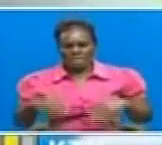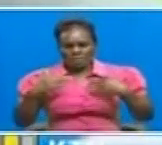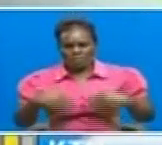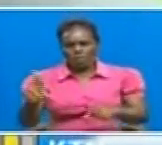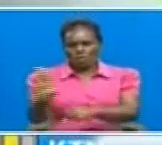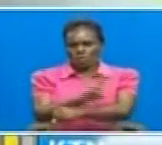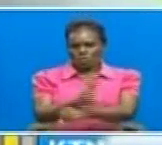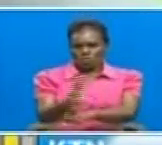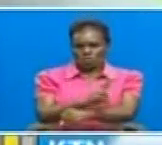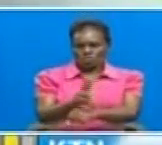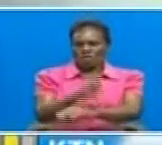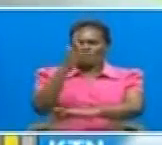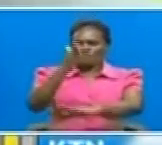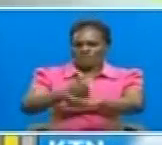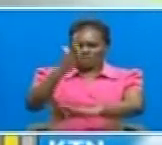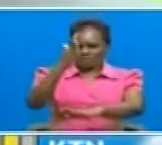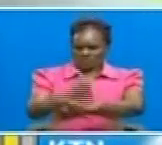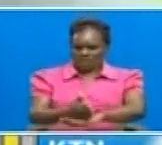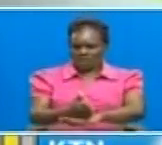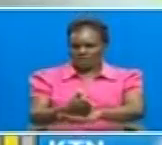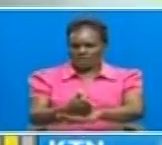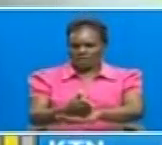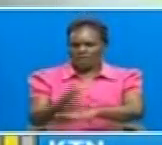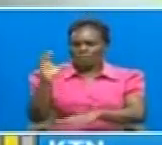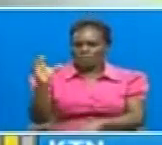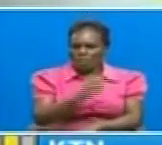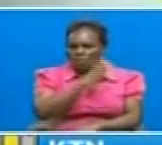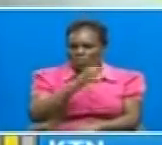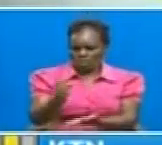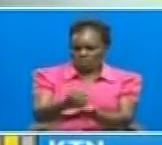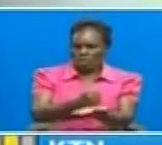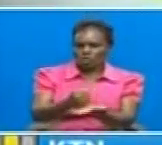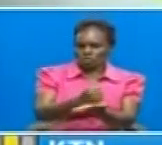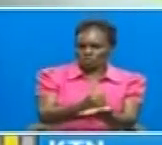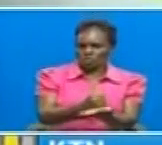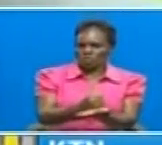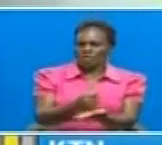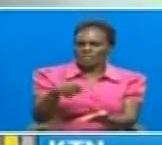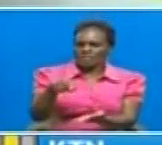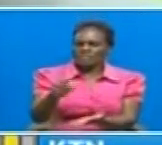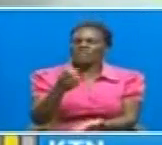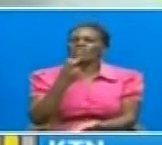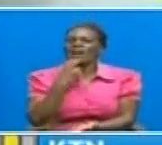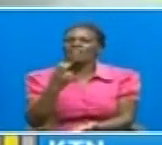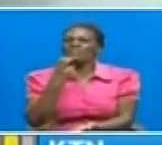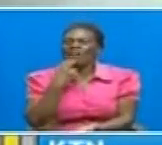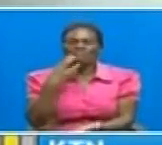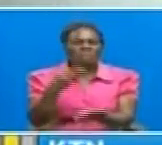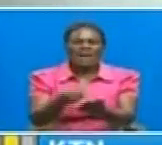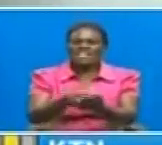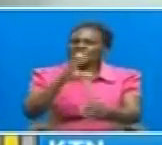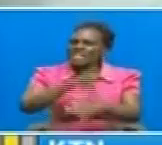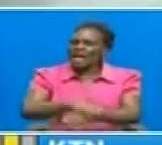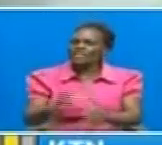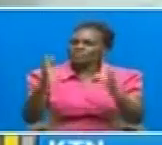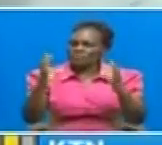produce counterfeits and that poisoned alcohol are laughing all the way to the bank, because